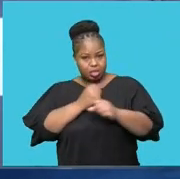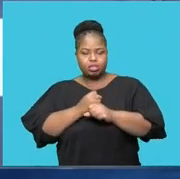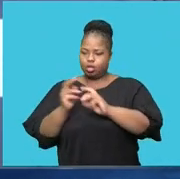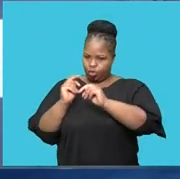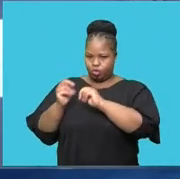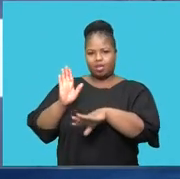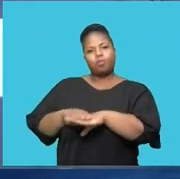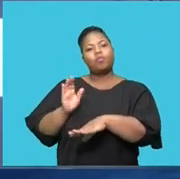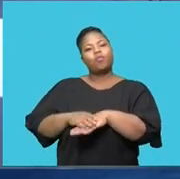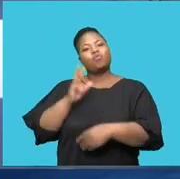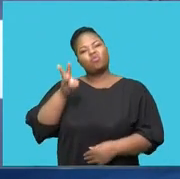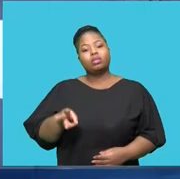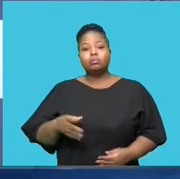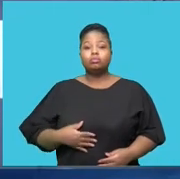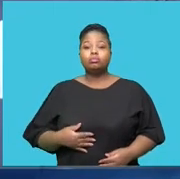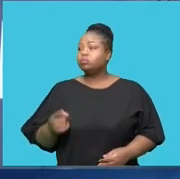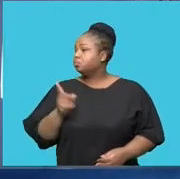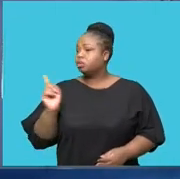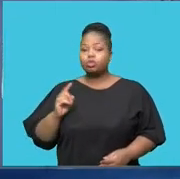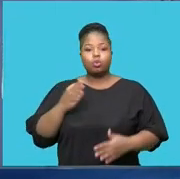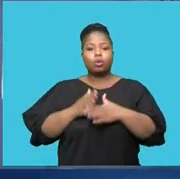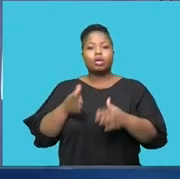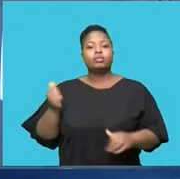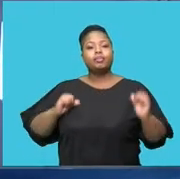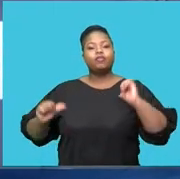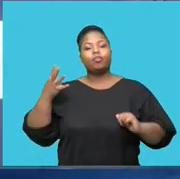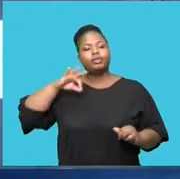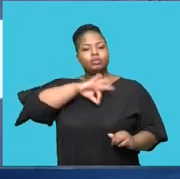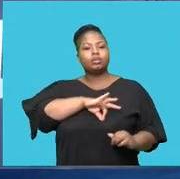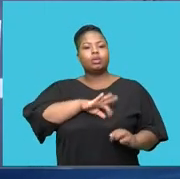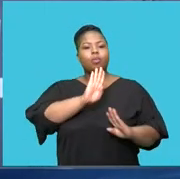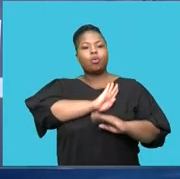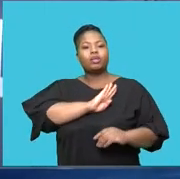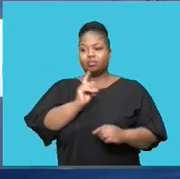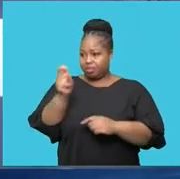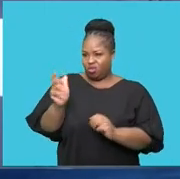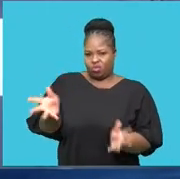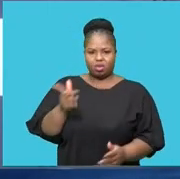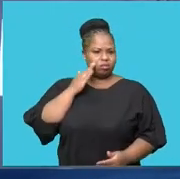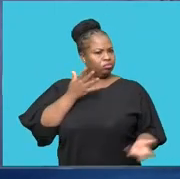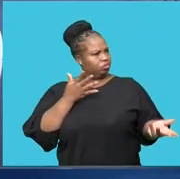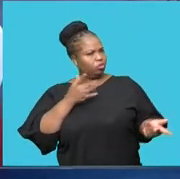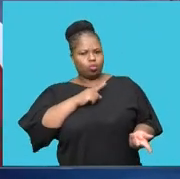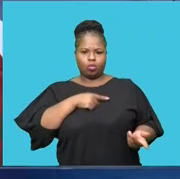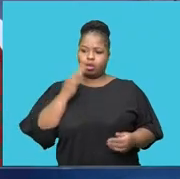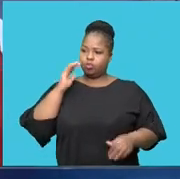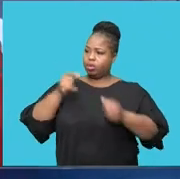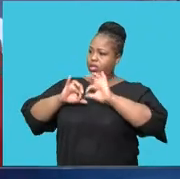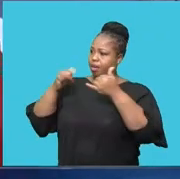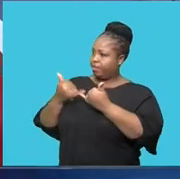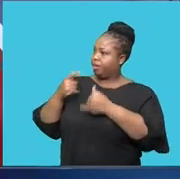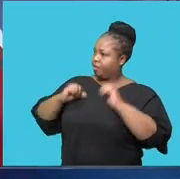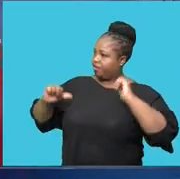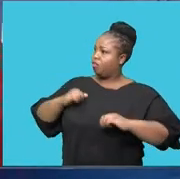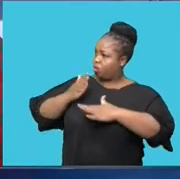talk about when are you going to pay these workers performance bonuses. That those are the real bonus. Isn't that when a company performs, workers must